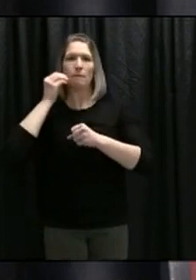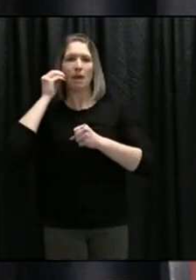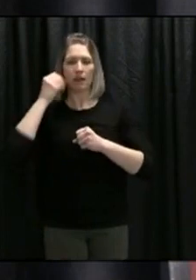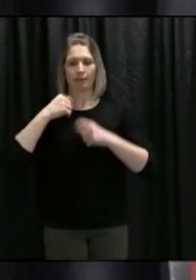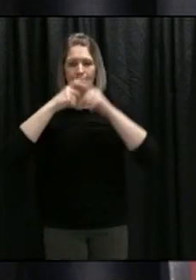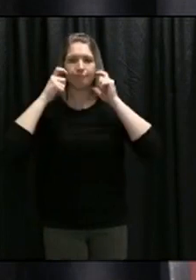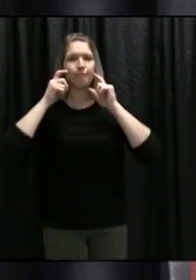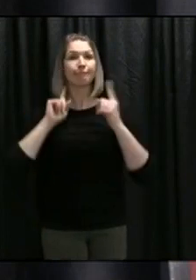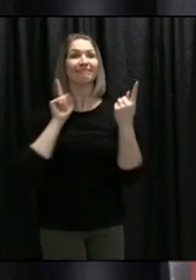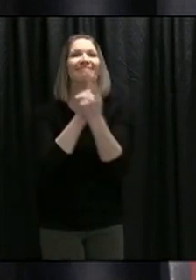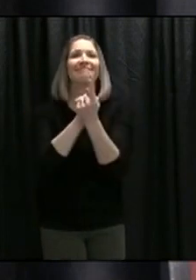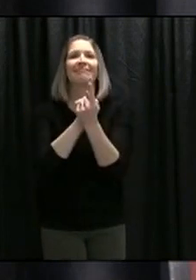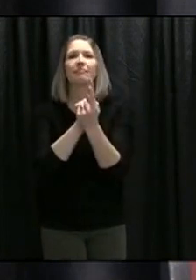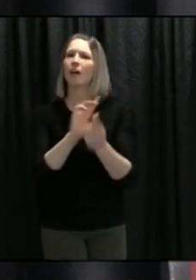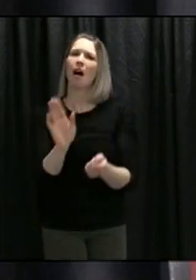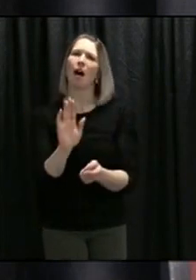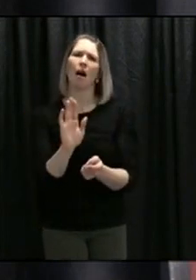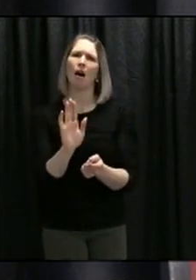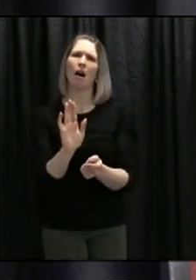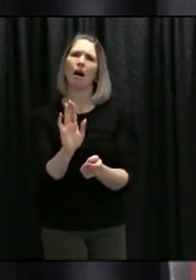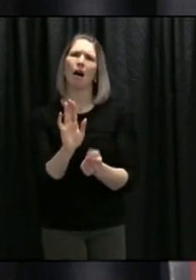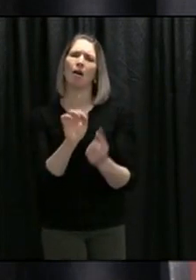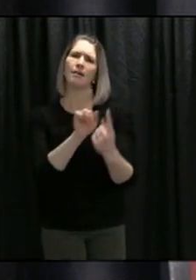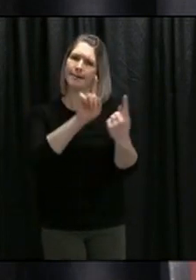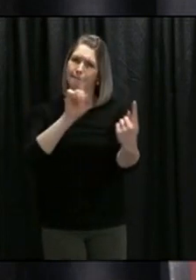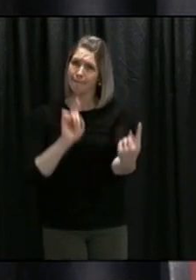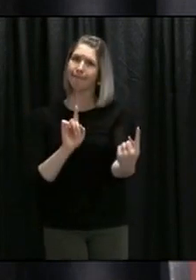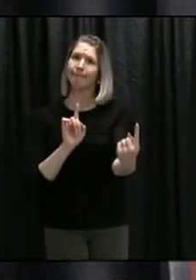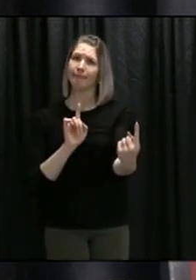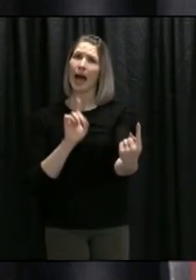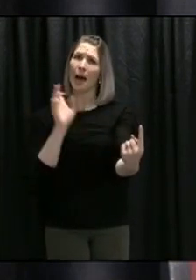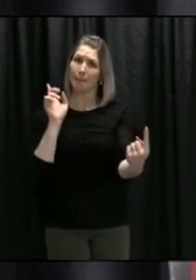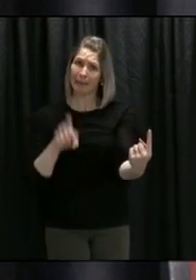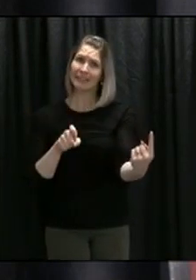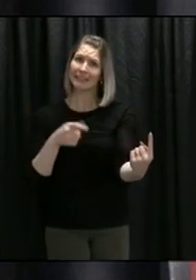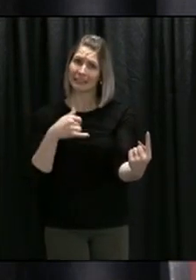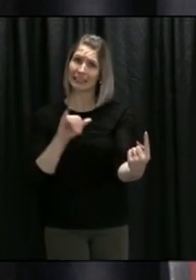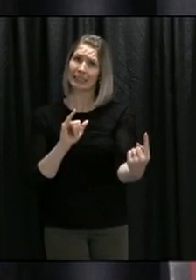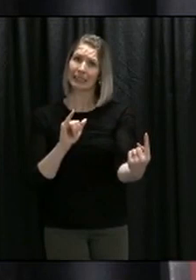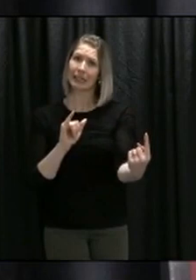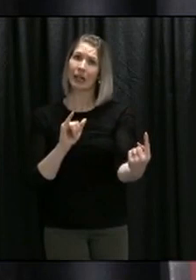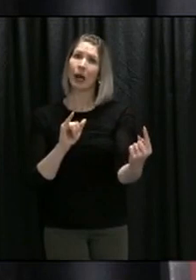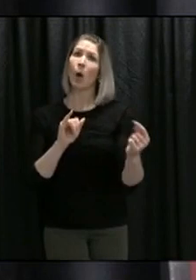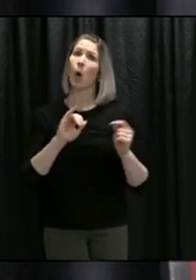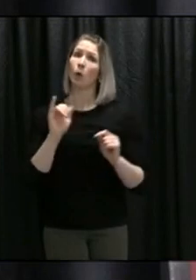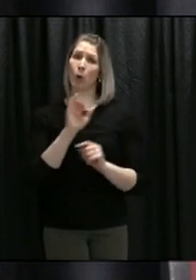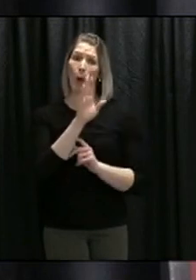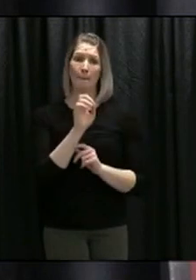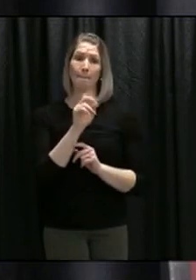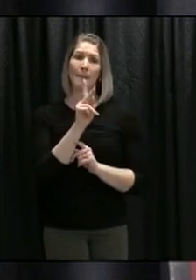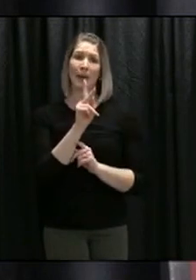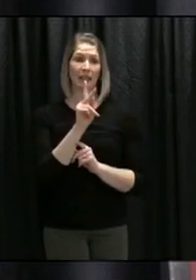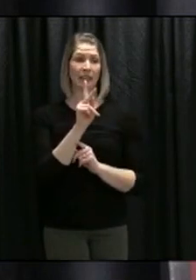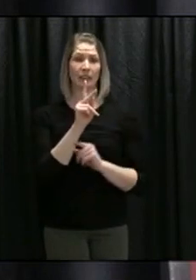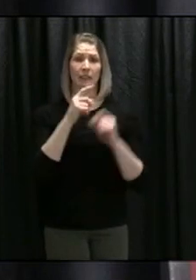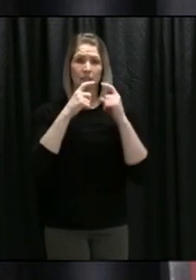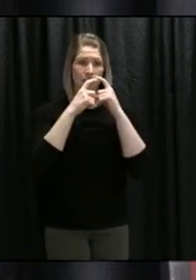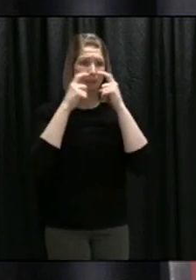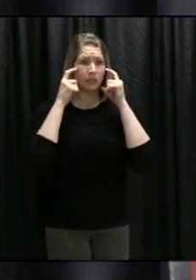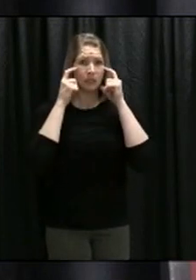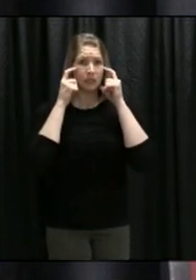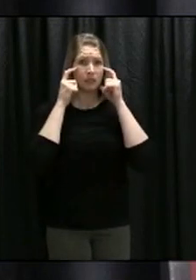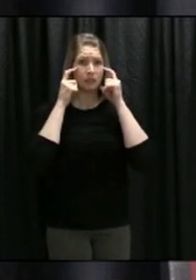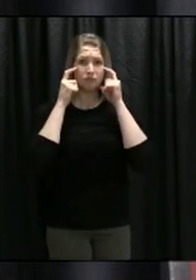again, we need to look at adapting our way of working to allow for a new reality. A mask in a bank is no